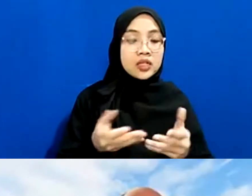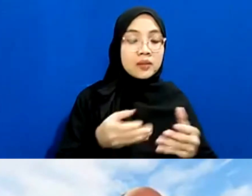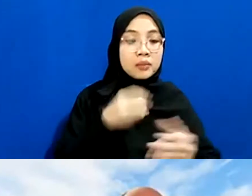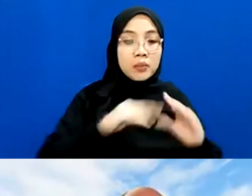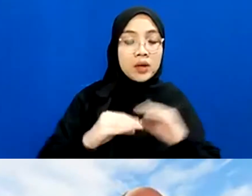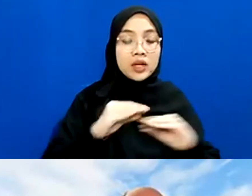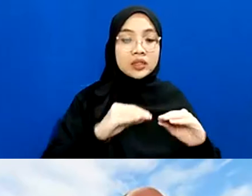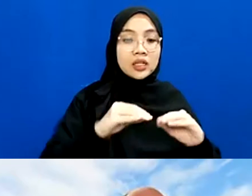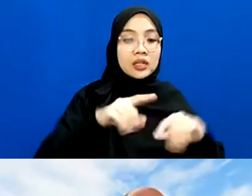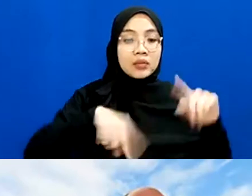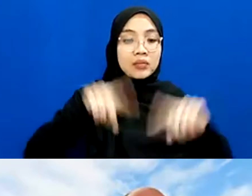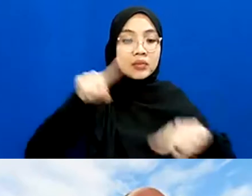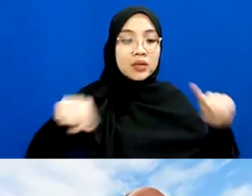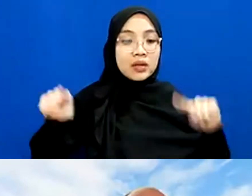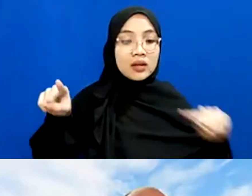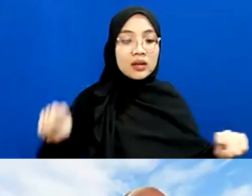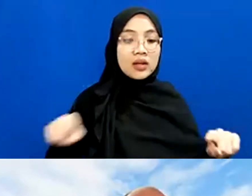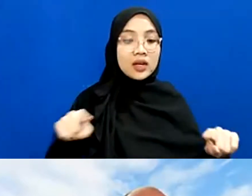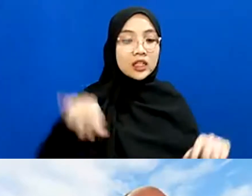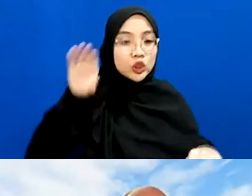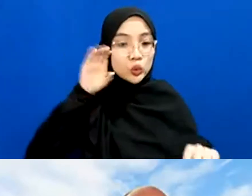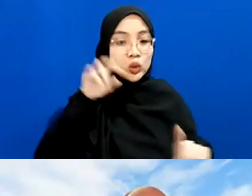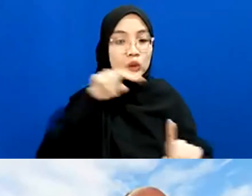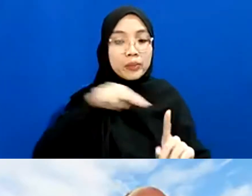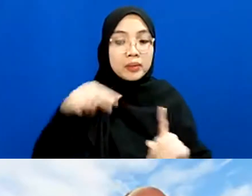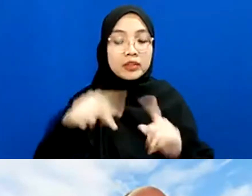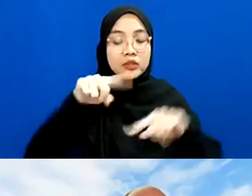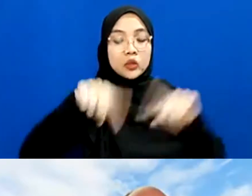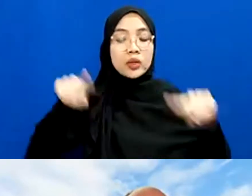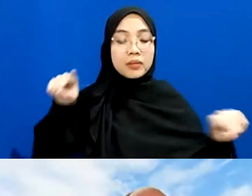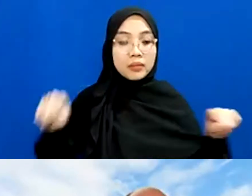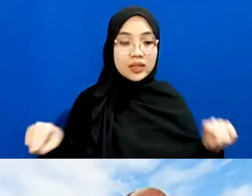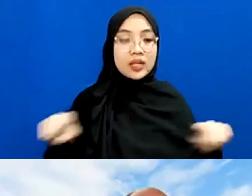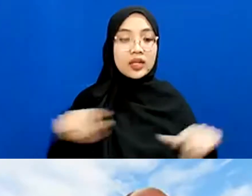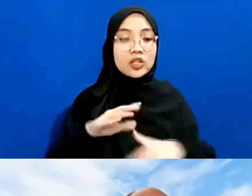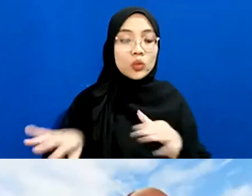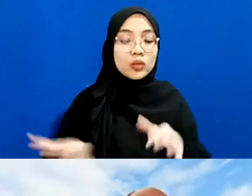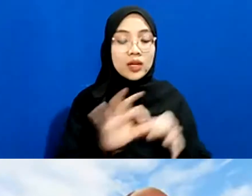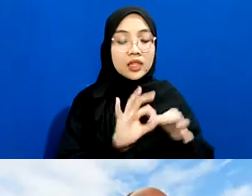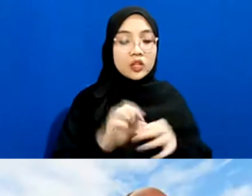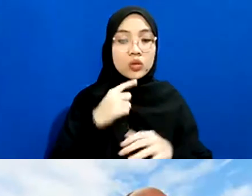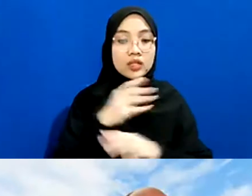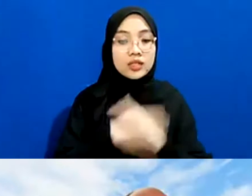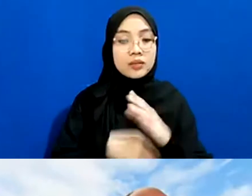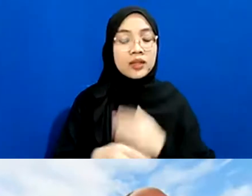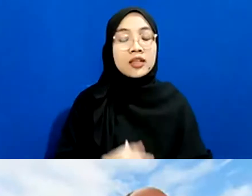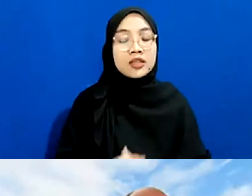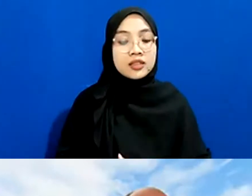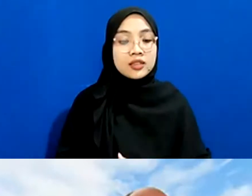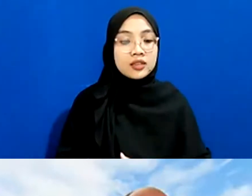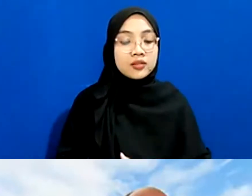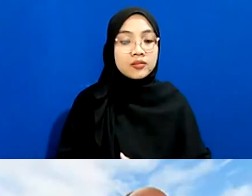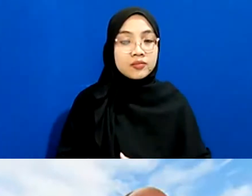issues and perspectives. And of course, I suppose this course is